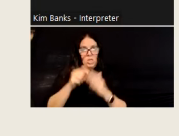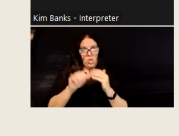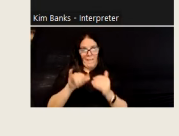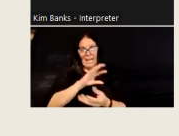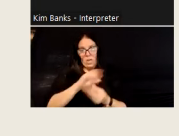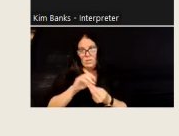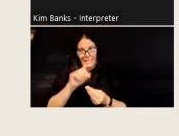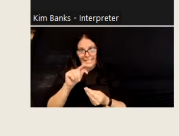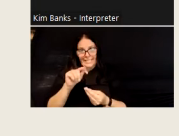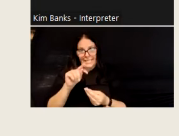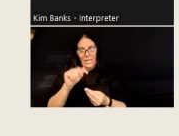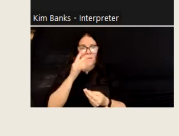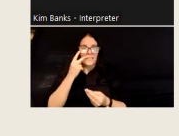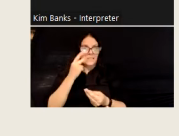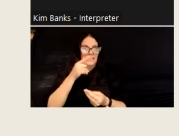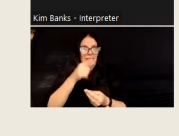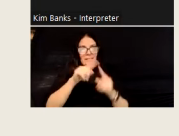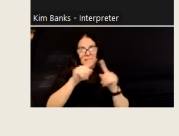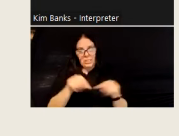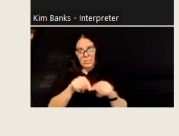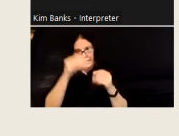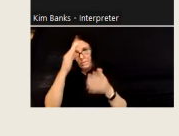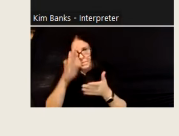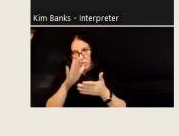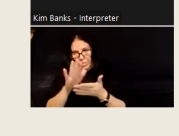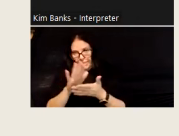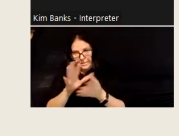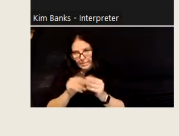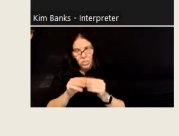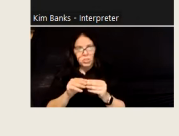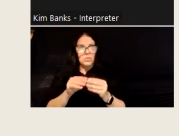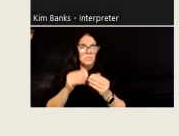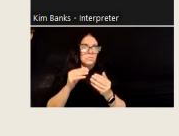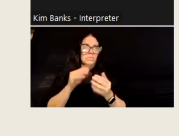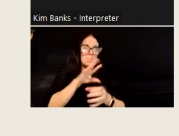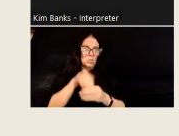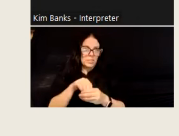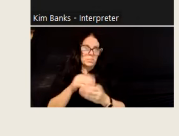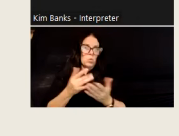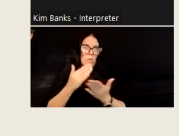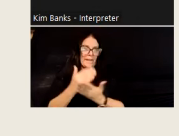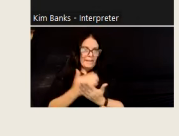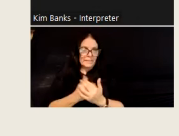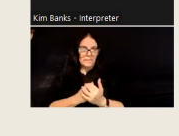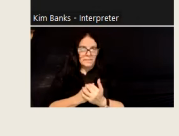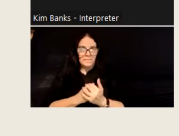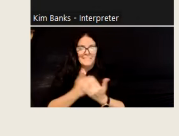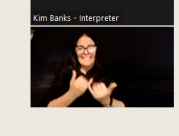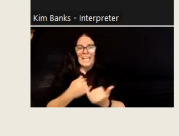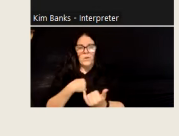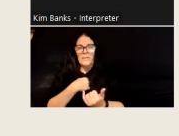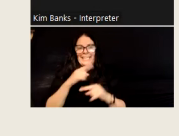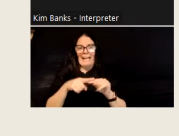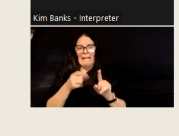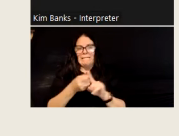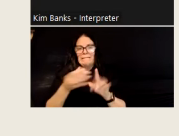on the screenshot with information sessions, participation, and wait lists. We don't have time to go into that in much